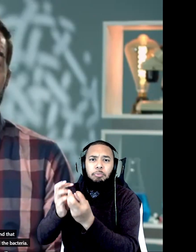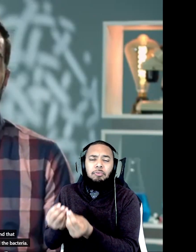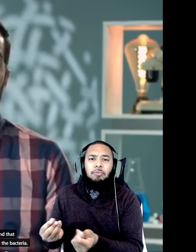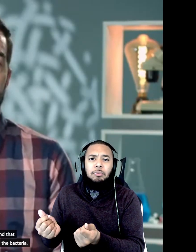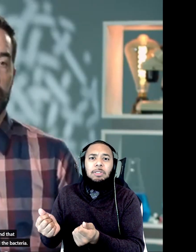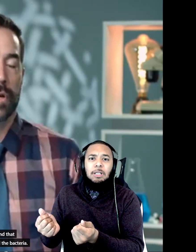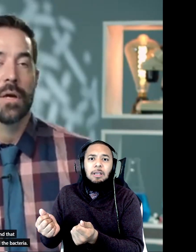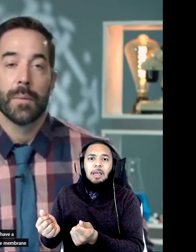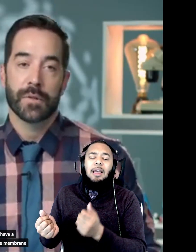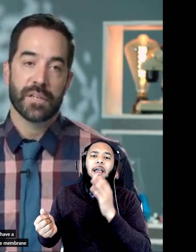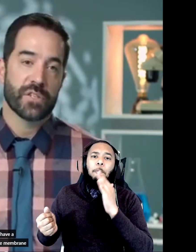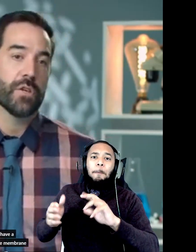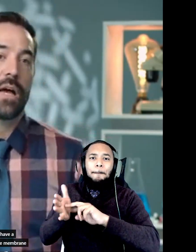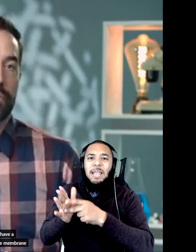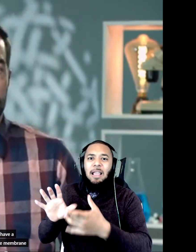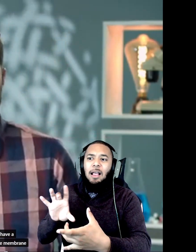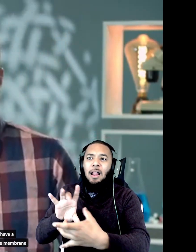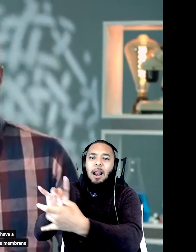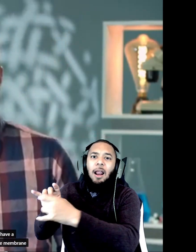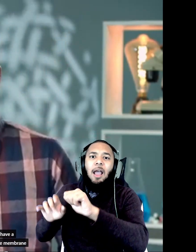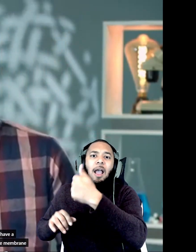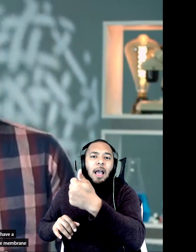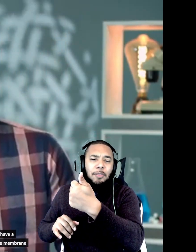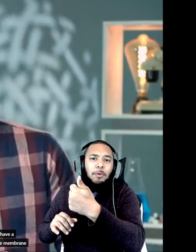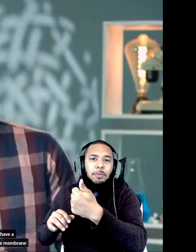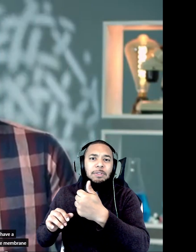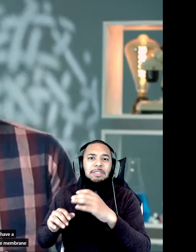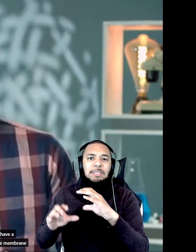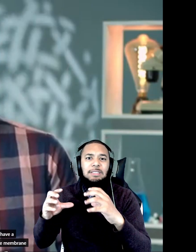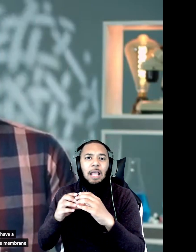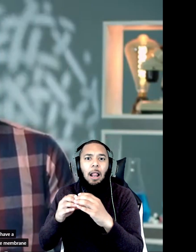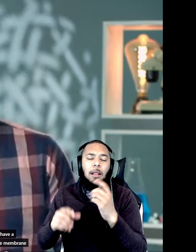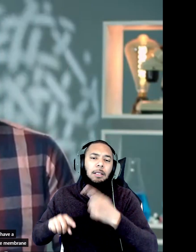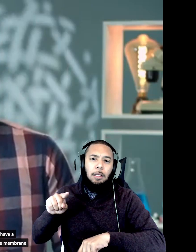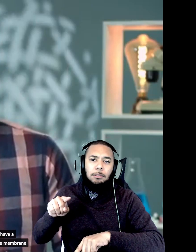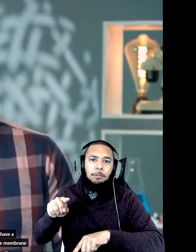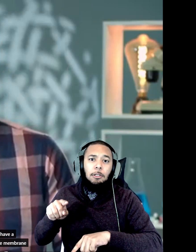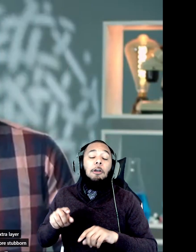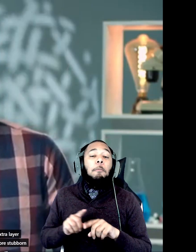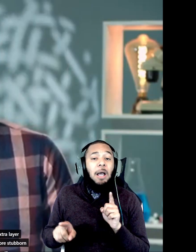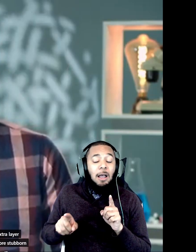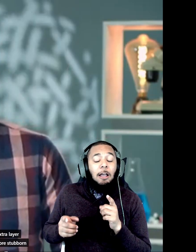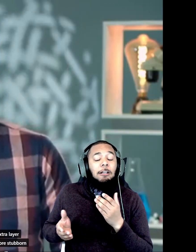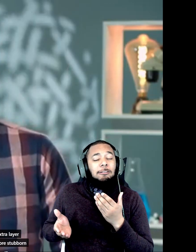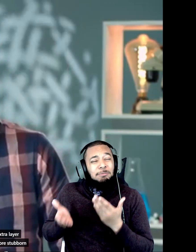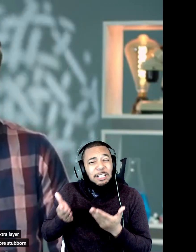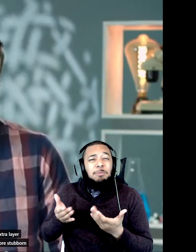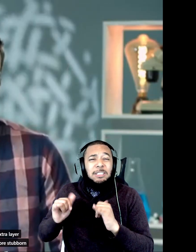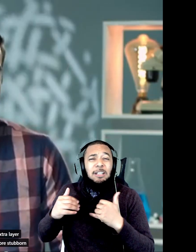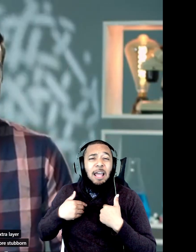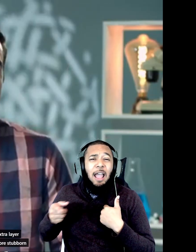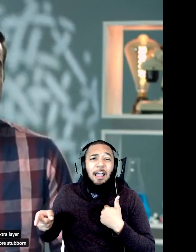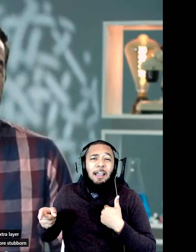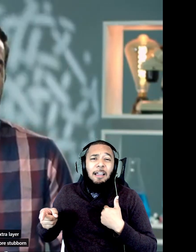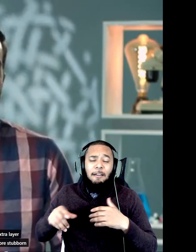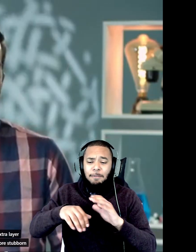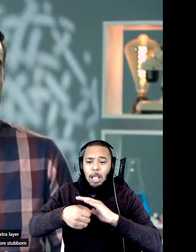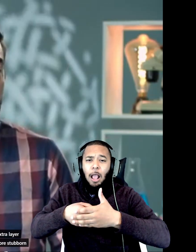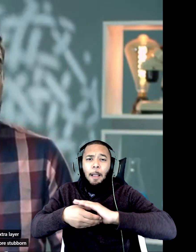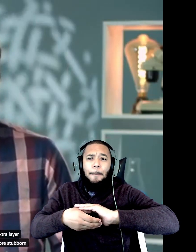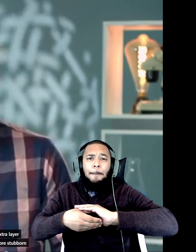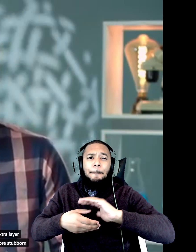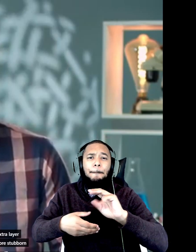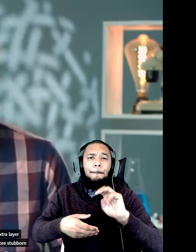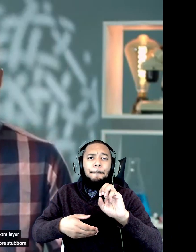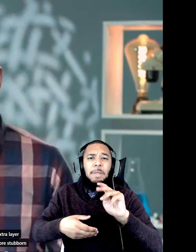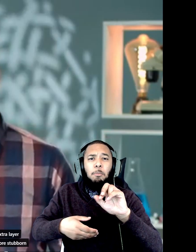effectively kill the bacteria. But they still can have a little bit of that toxicity in the membrane. And kind of add an extra layer, so they